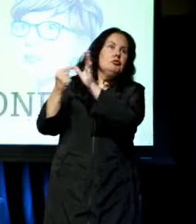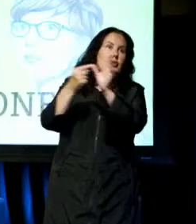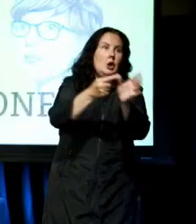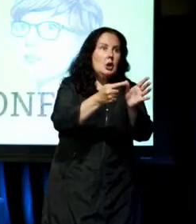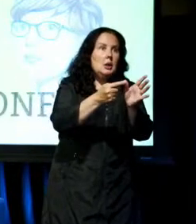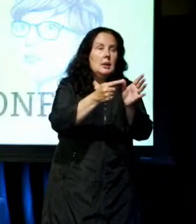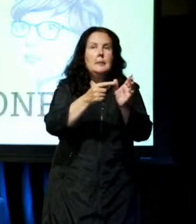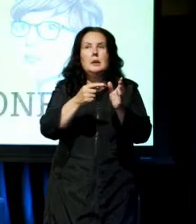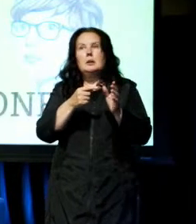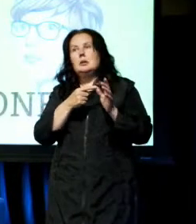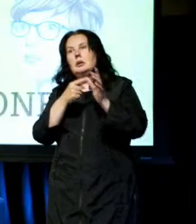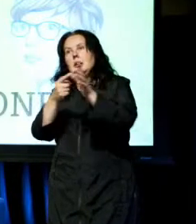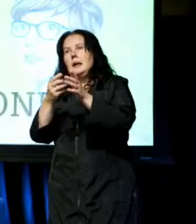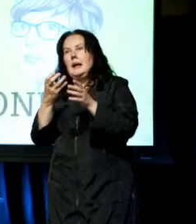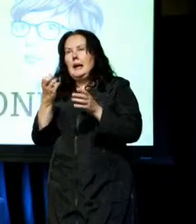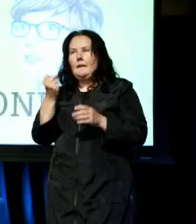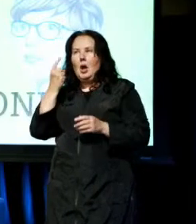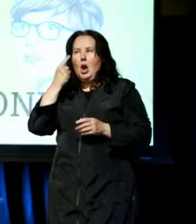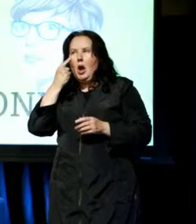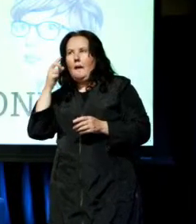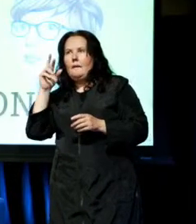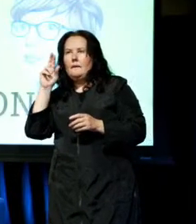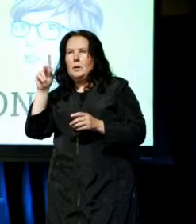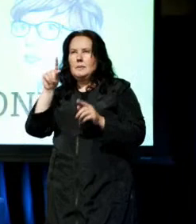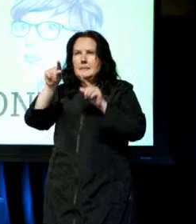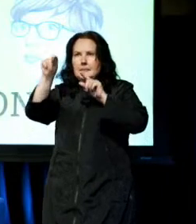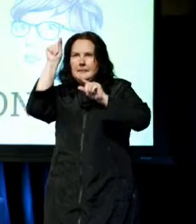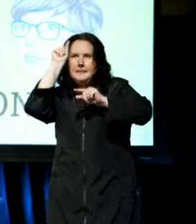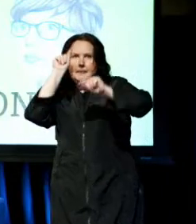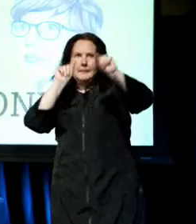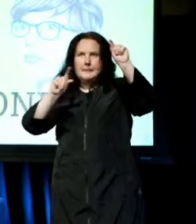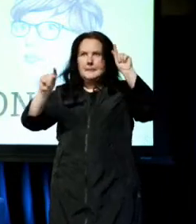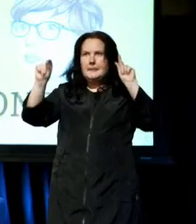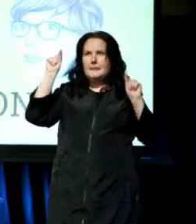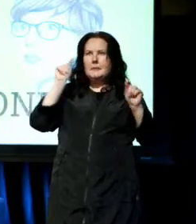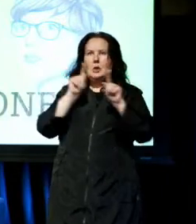have like a curatorial eye. And they